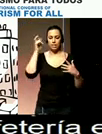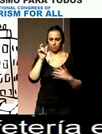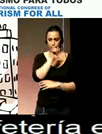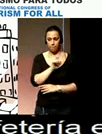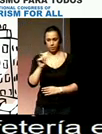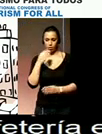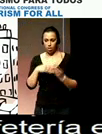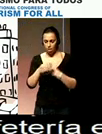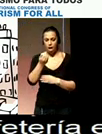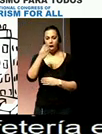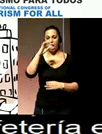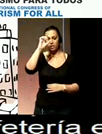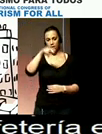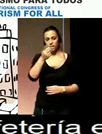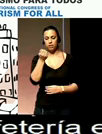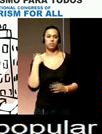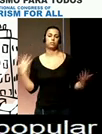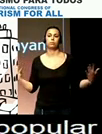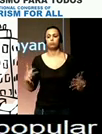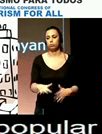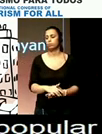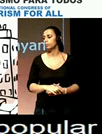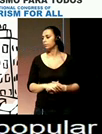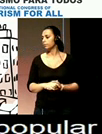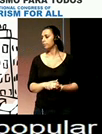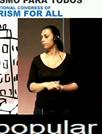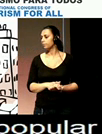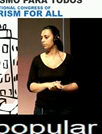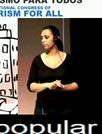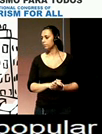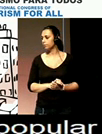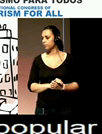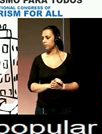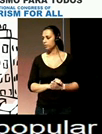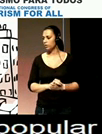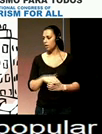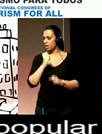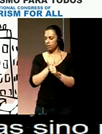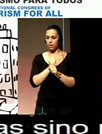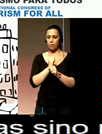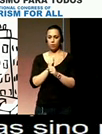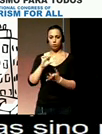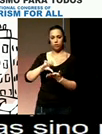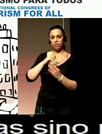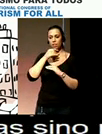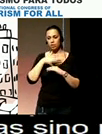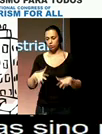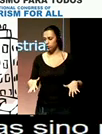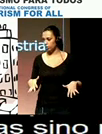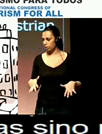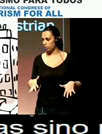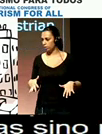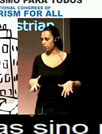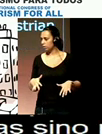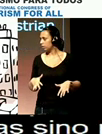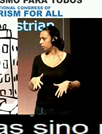The historical center works as a pedestrian environment because the public transport system connects easily